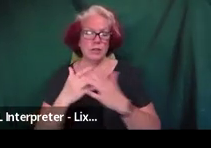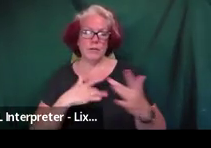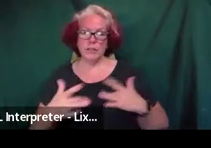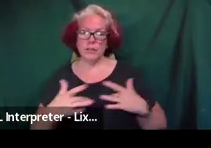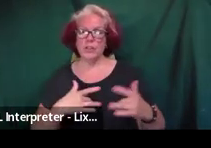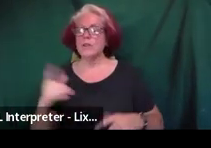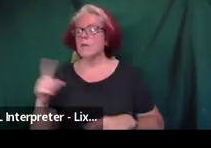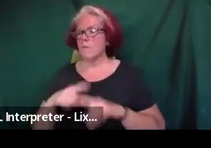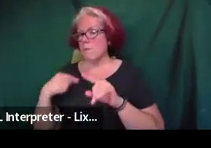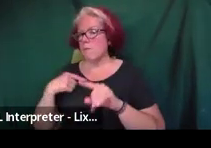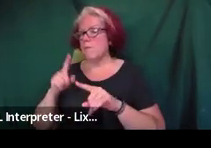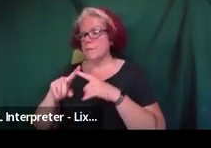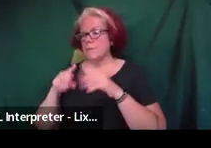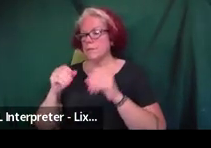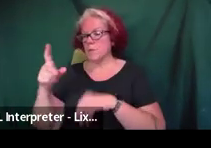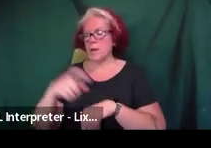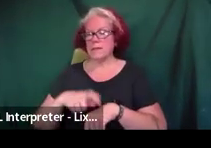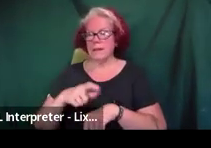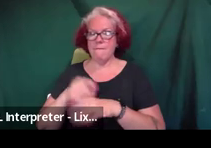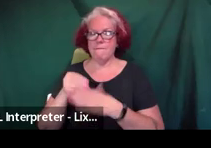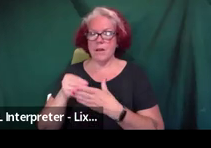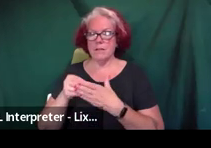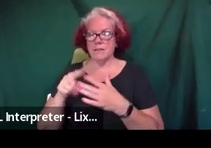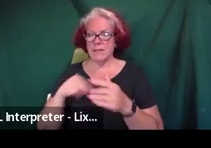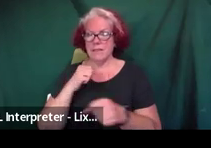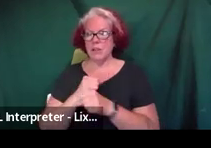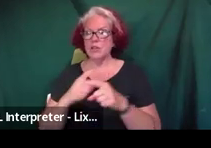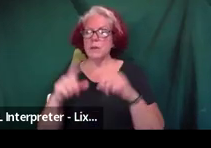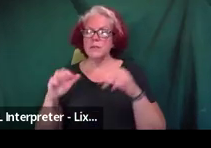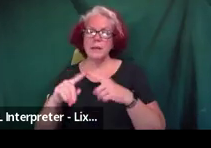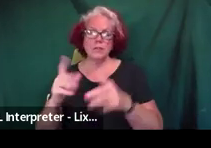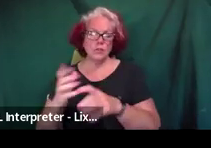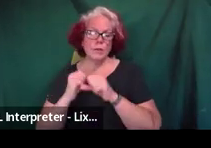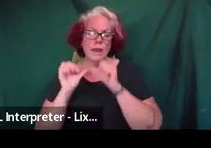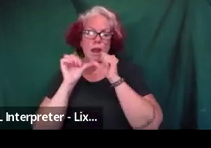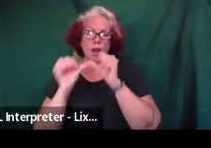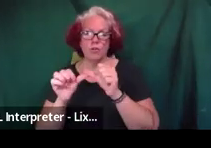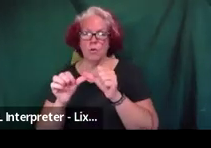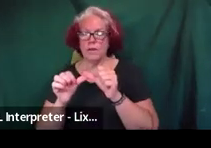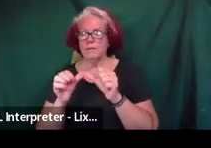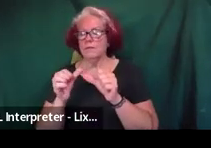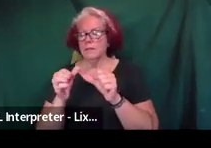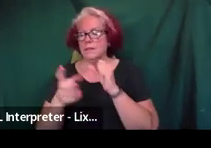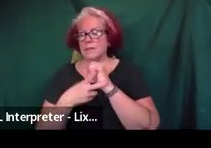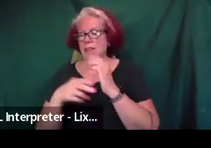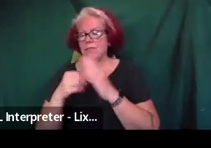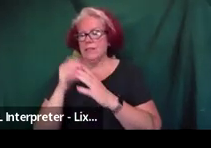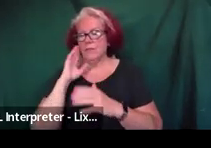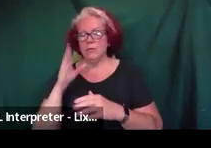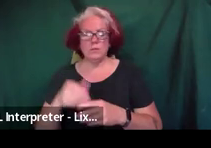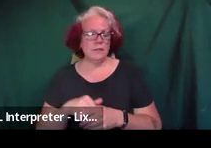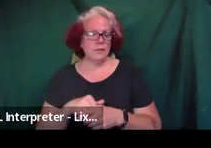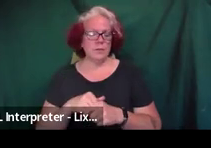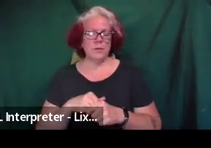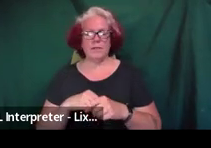will be spending one-time funds this year, mm-hmm. but expecting to get ongoing savings in the future. So the other thing, just maybe to wrap this up, and I'm looking at